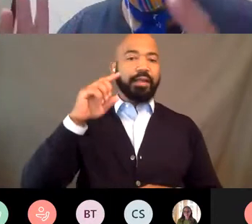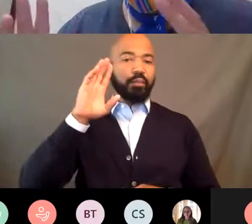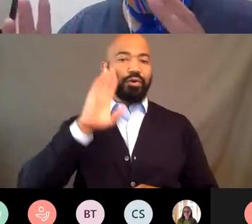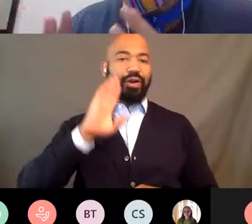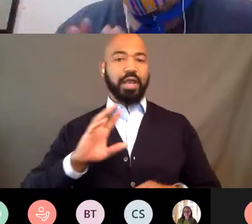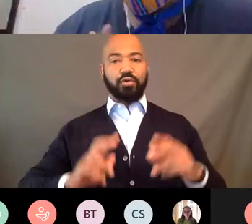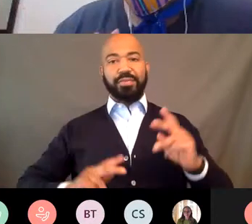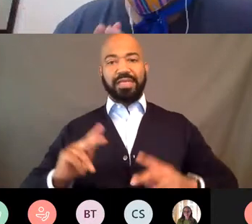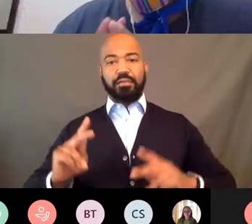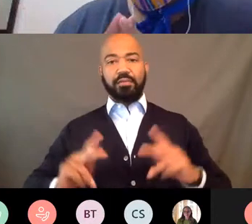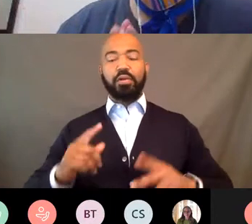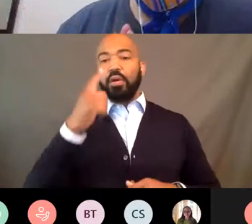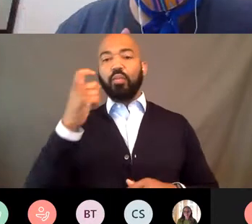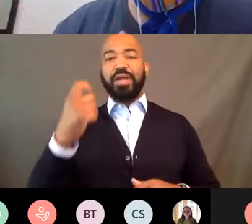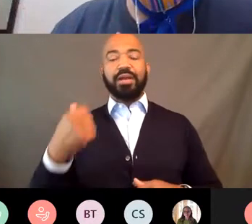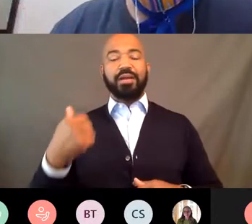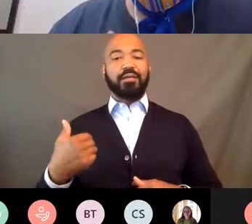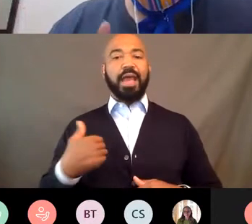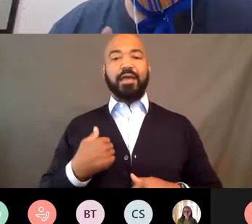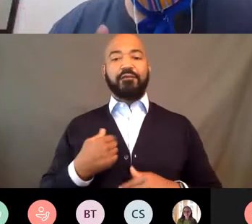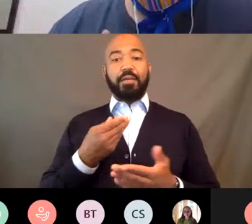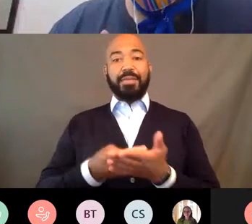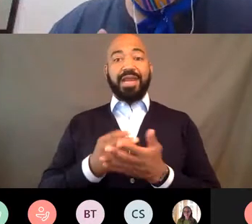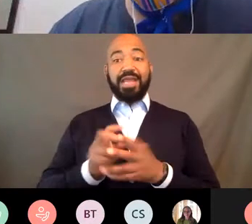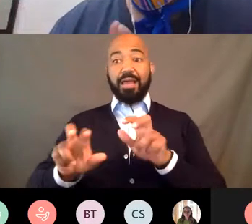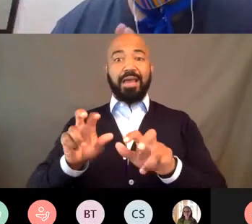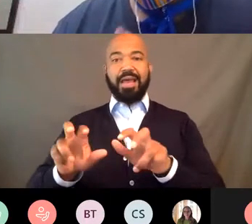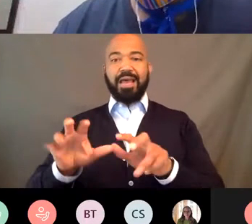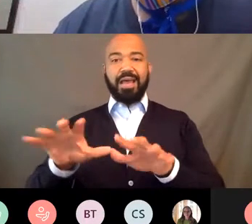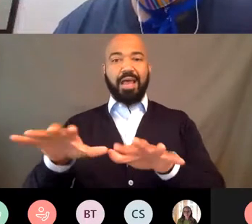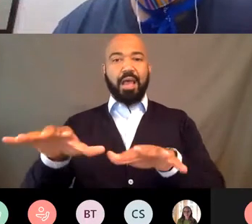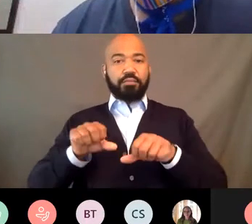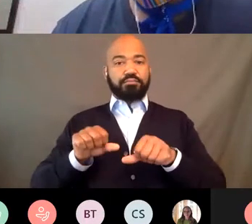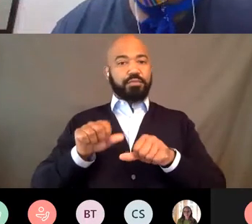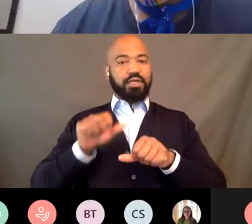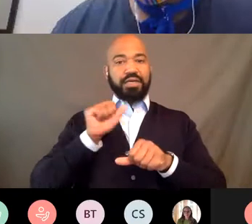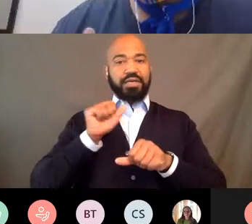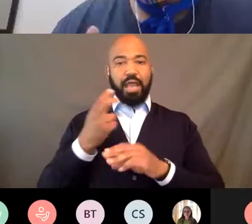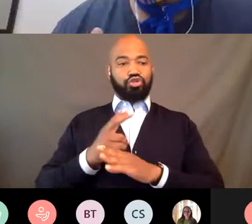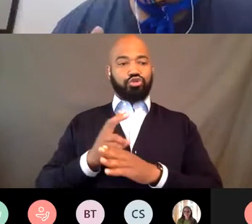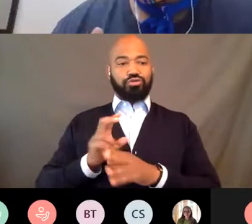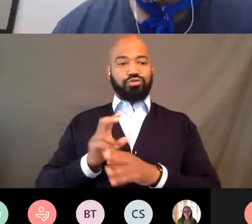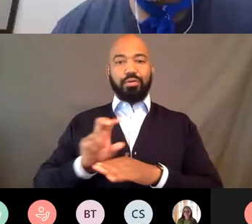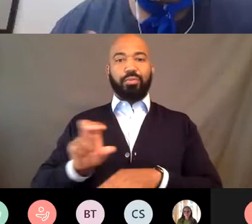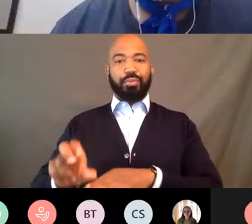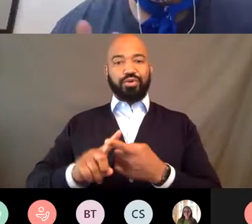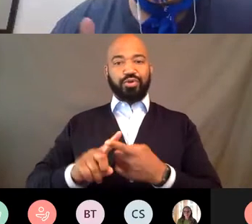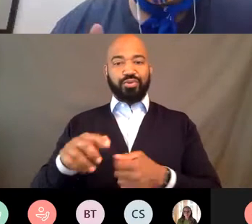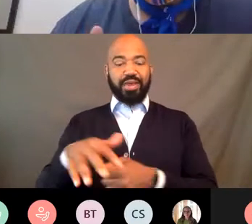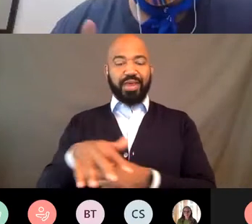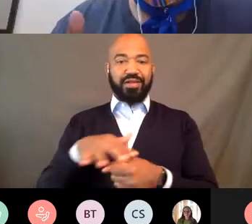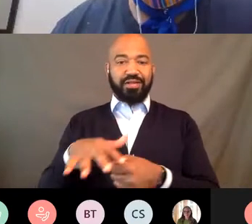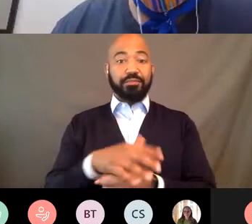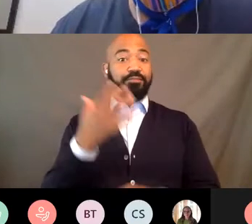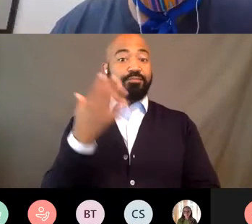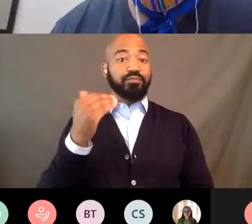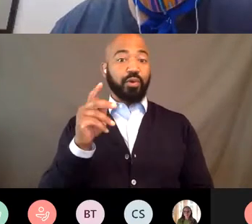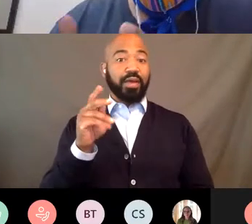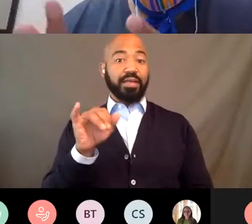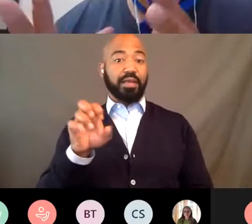of disinvestment. However, one of the reasons why I brought Kieran here is because I really liked seeing